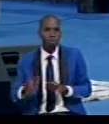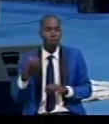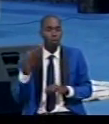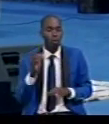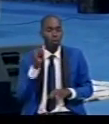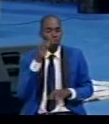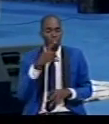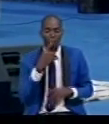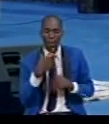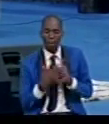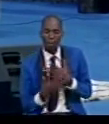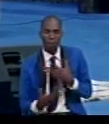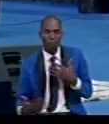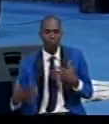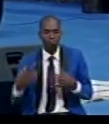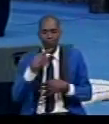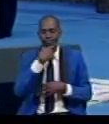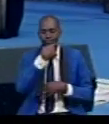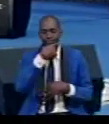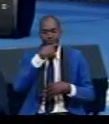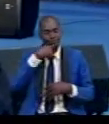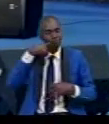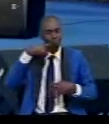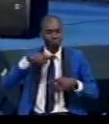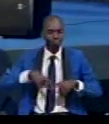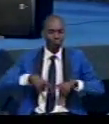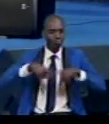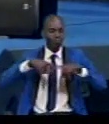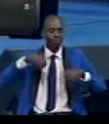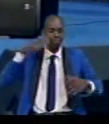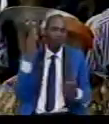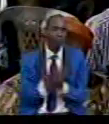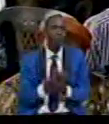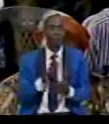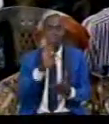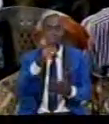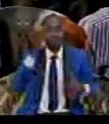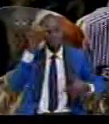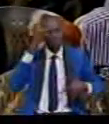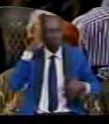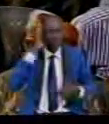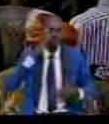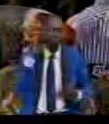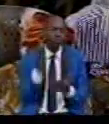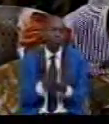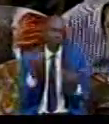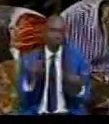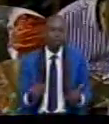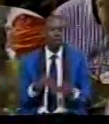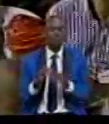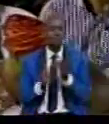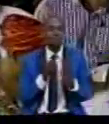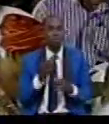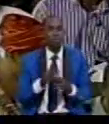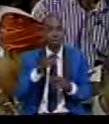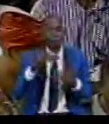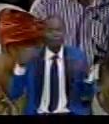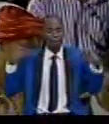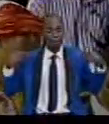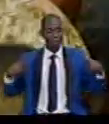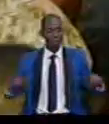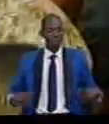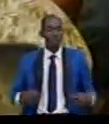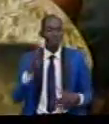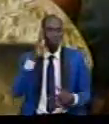dried up. That sickness tonight will dry up. Yeah. That pain tonight will dry